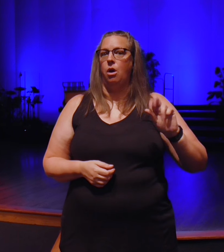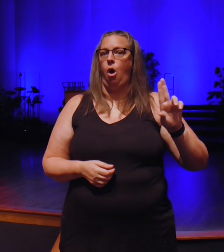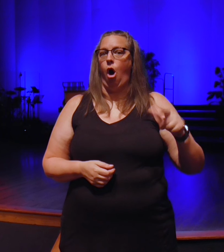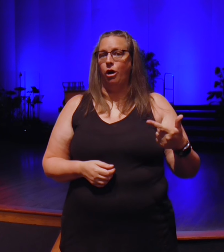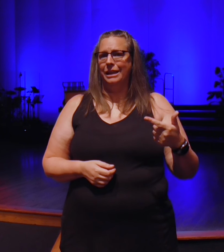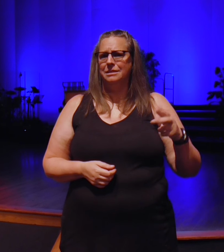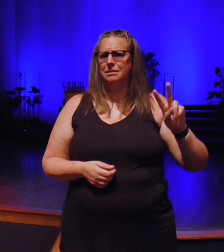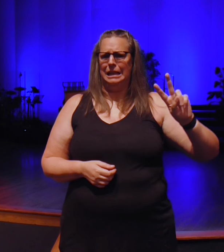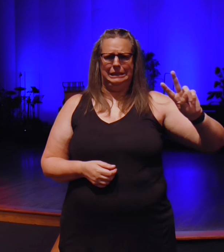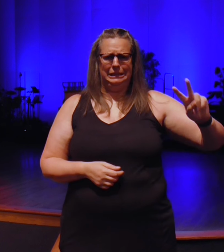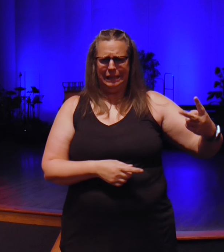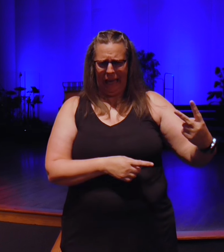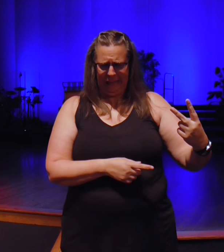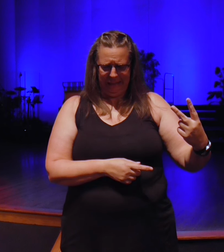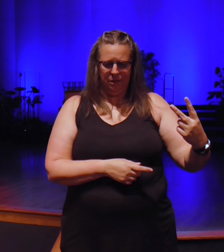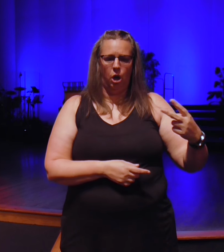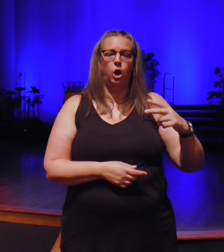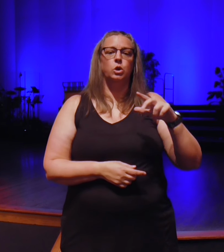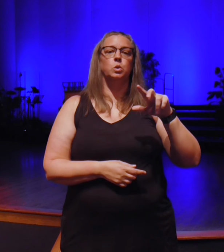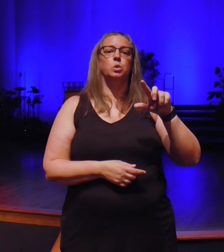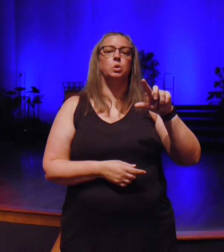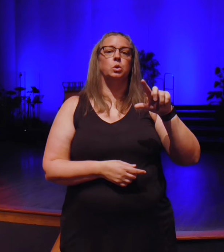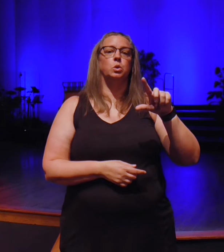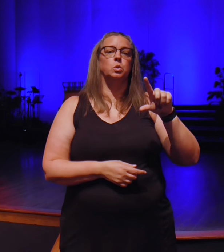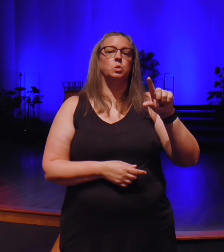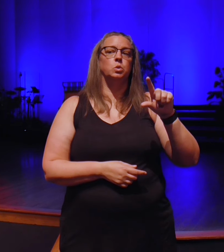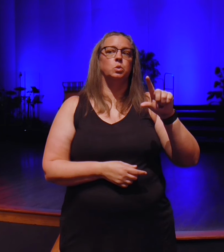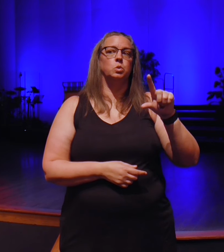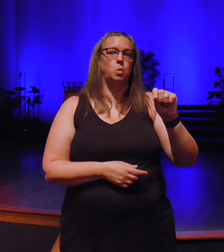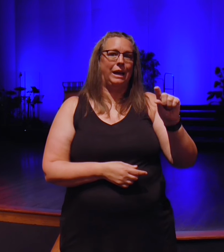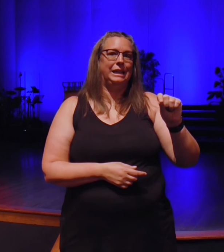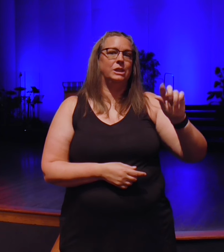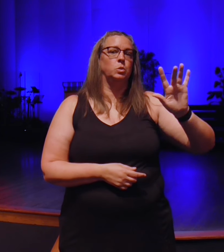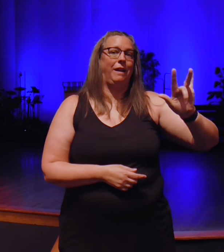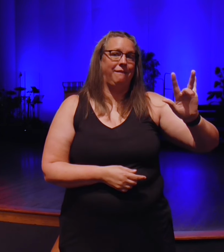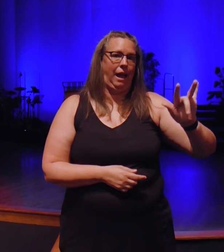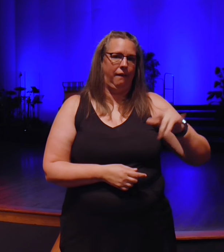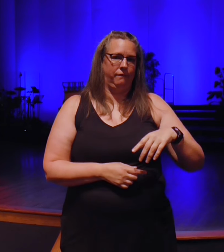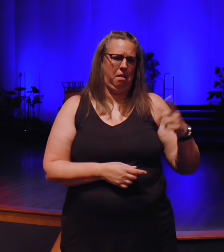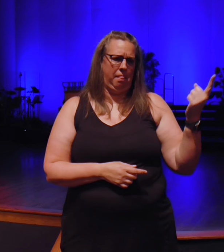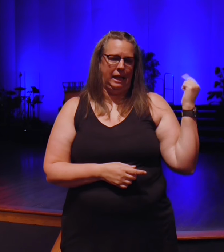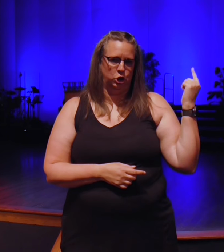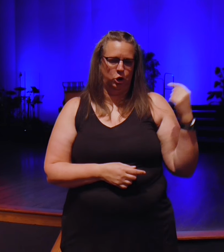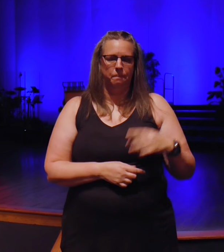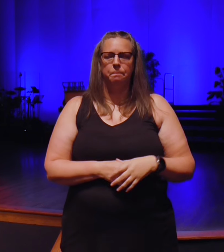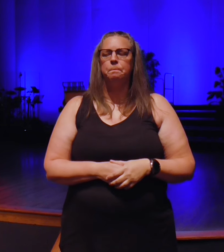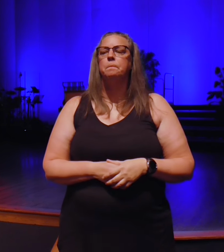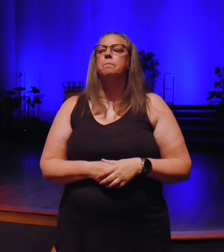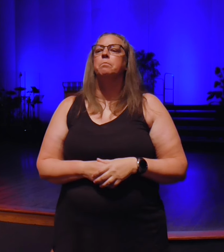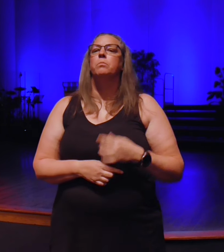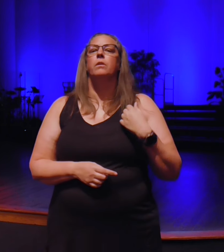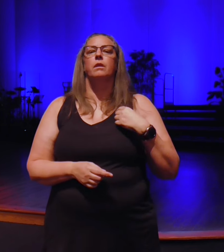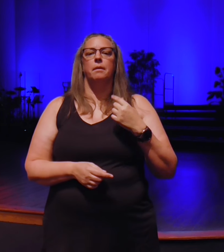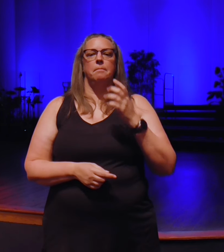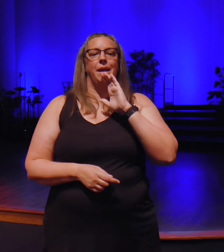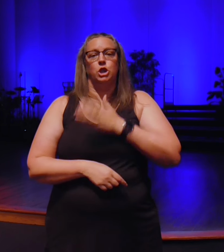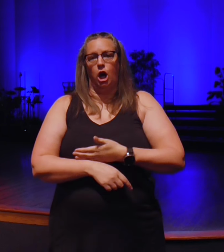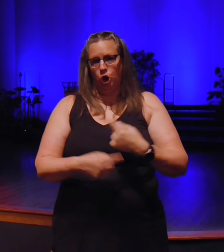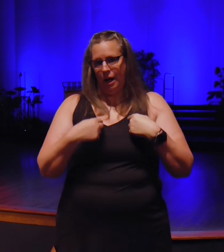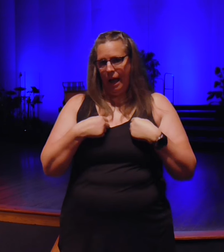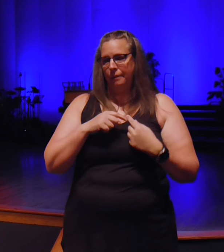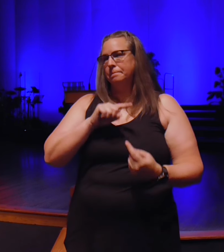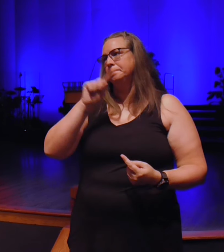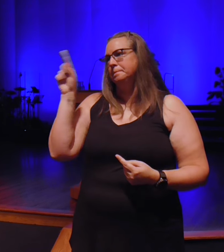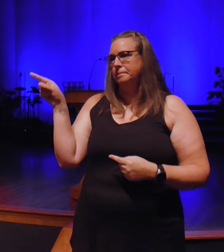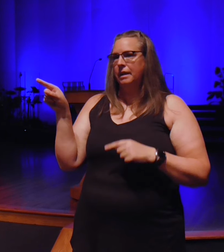2025. My daughter and I have been in Vail, Colorado. God takes off her clothes and reveals herself.